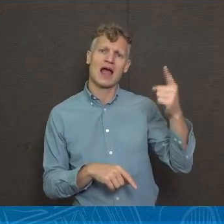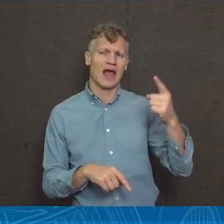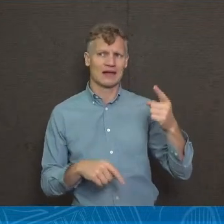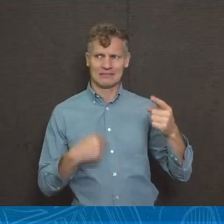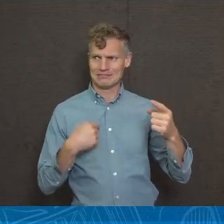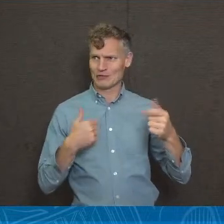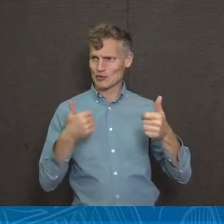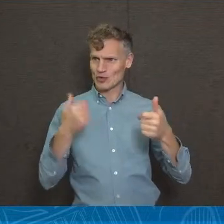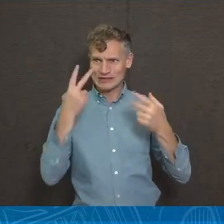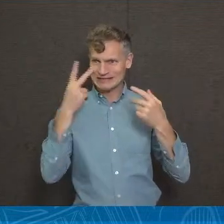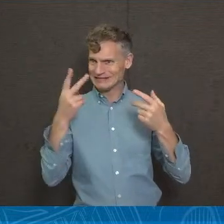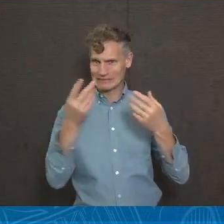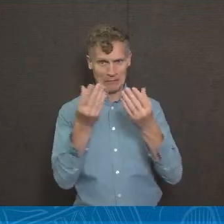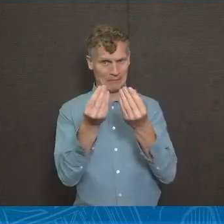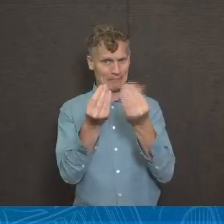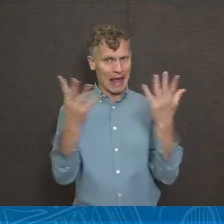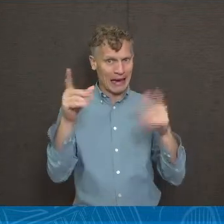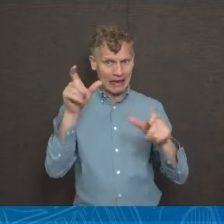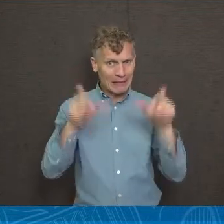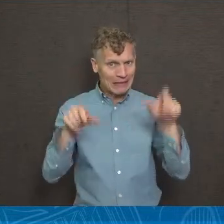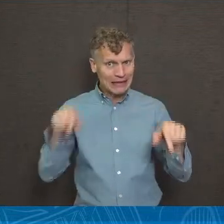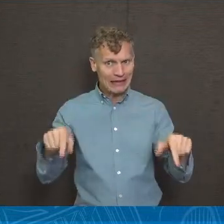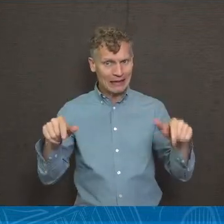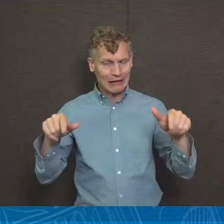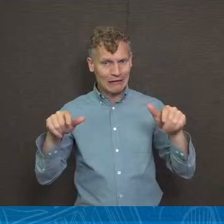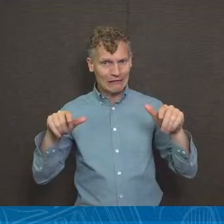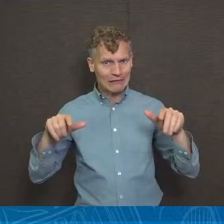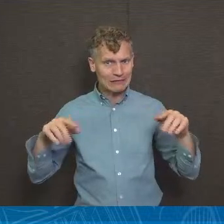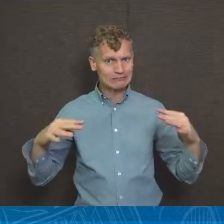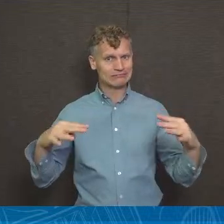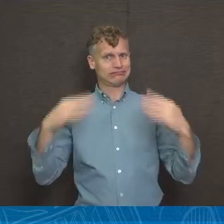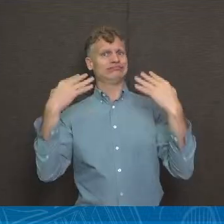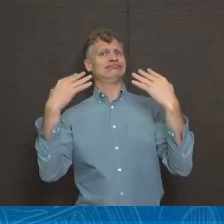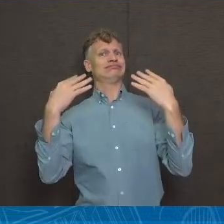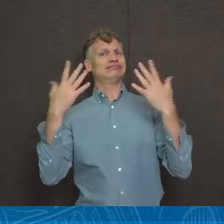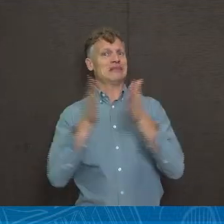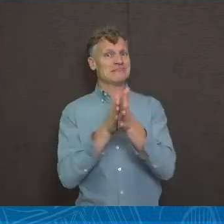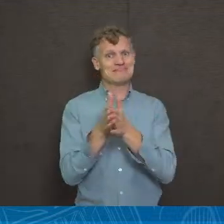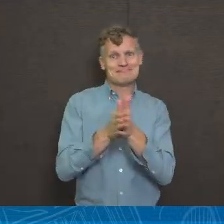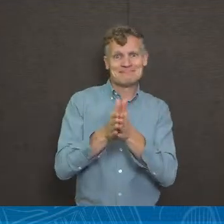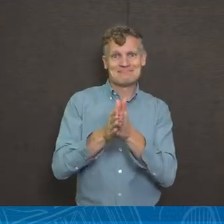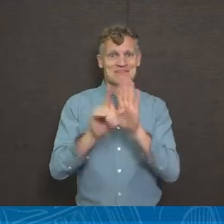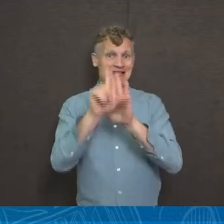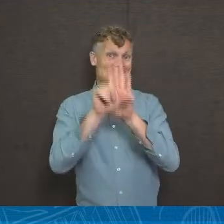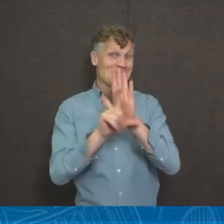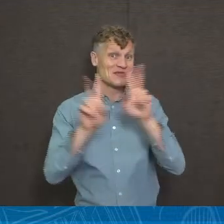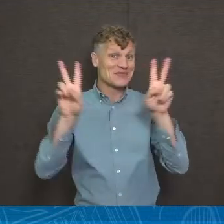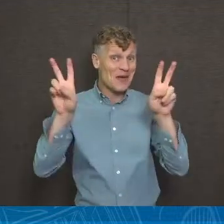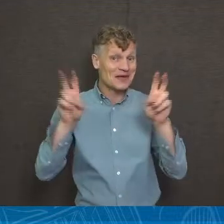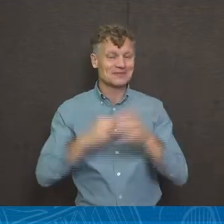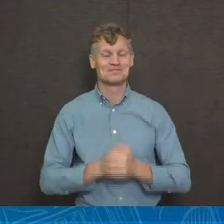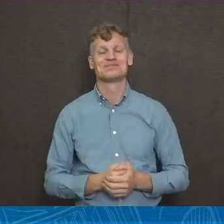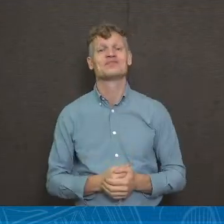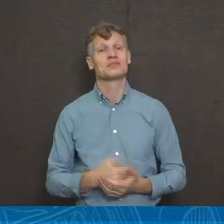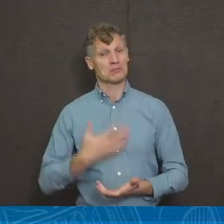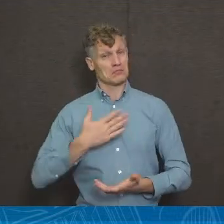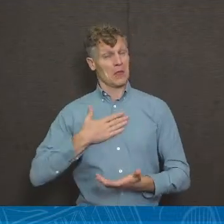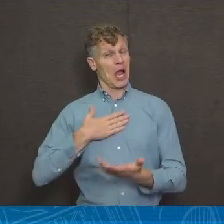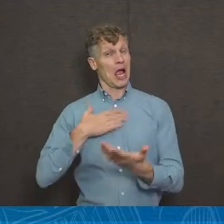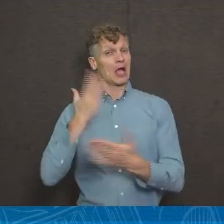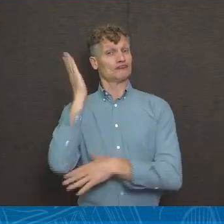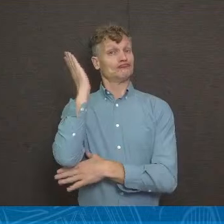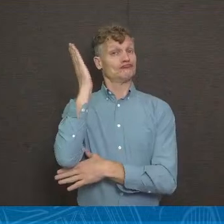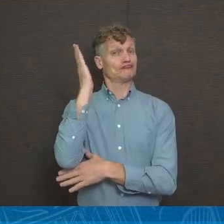topics. So what I'm going to talk about today is a legal principle of shared responsibility, and it is quite an important principle.